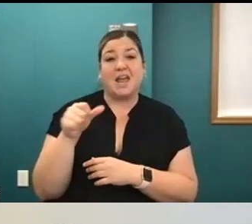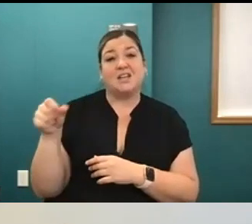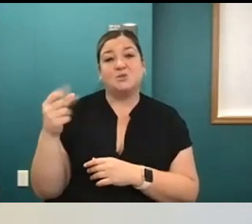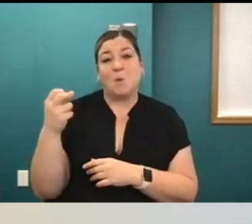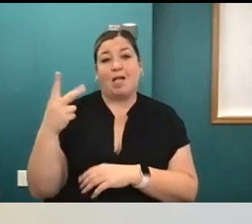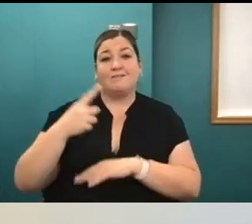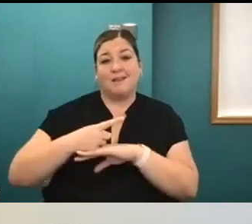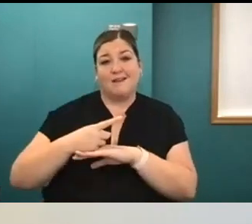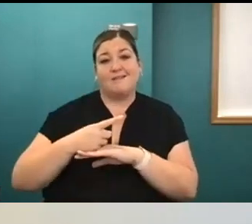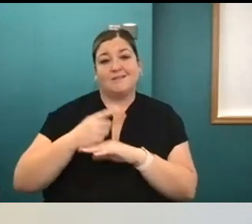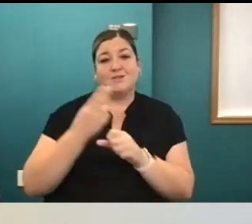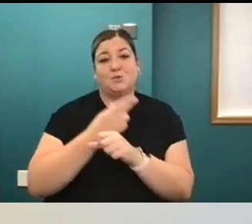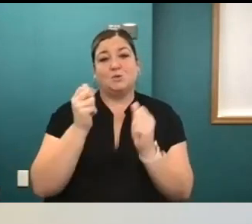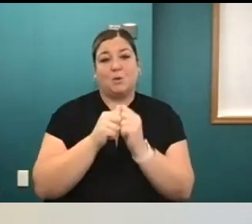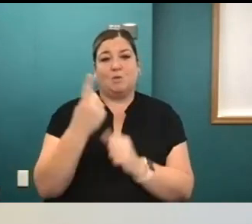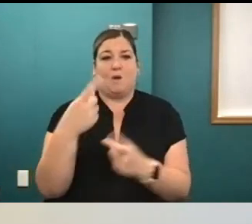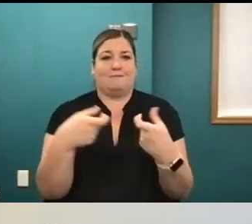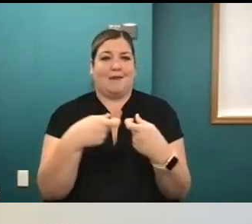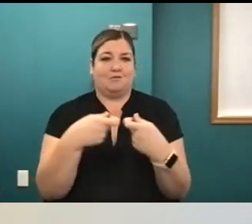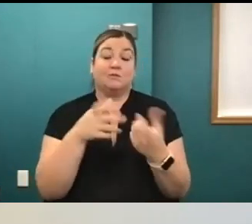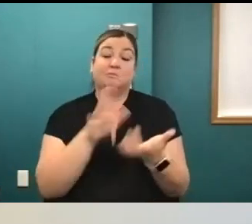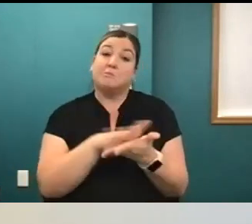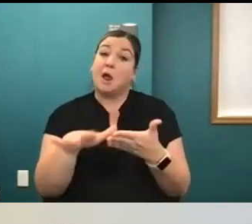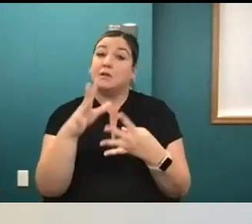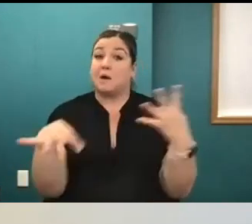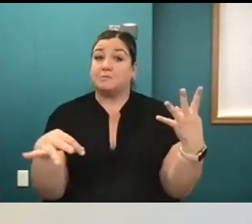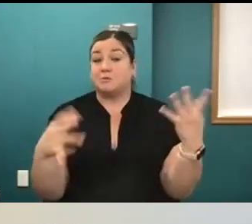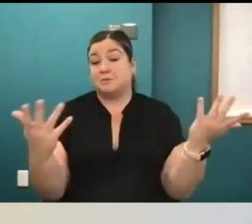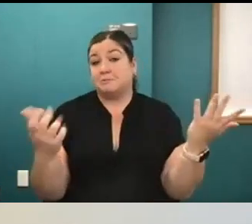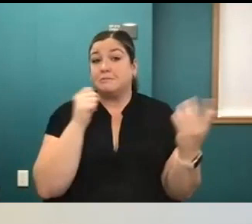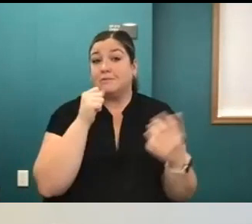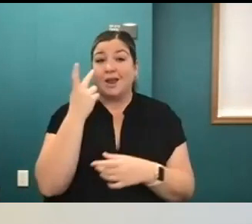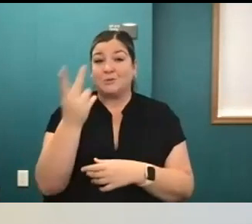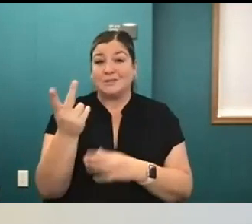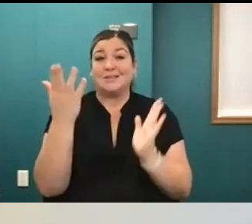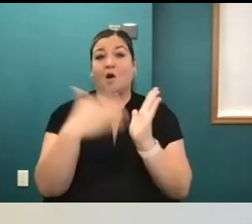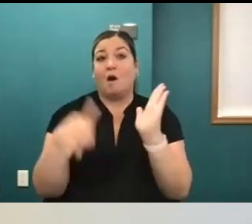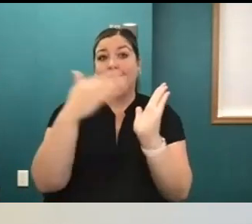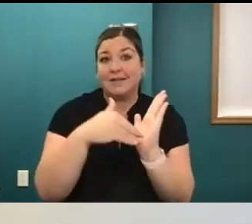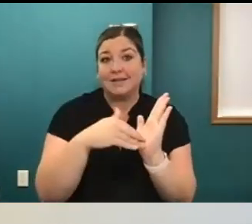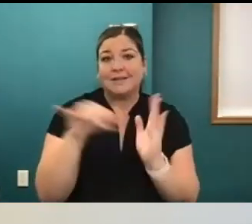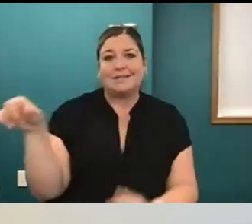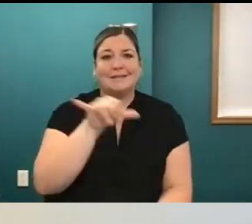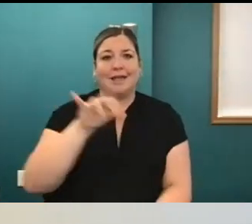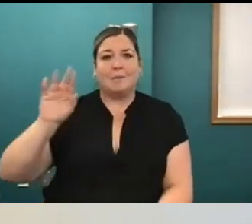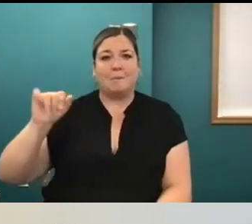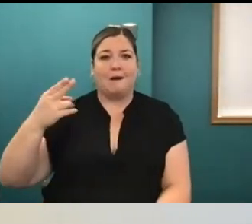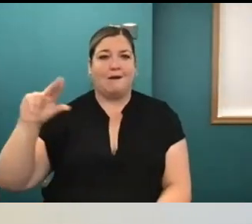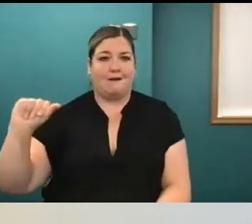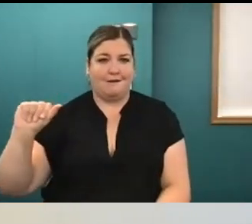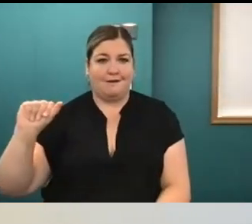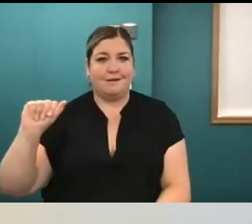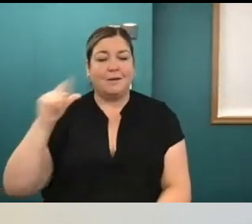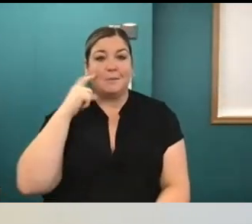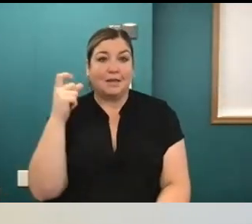13 battery. So it is a nice option. It's not an option that you're seeing probably quite as much as the Baja. And I think a lot of that is because people